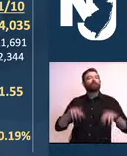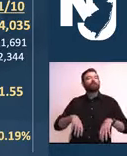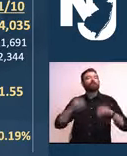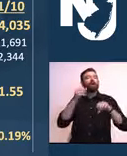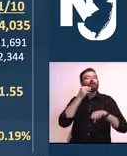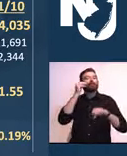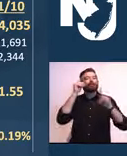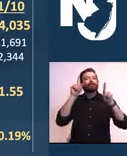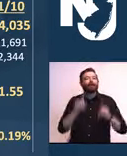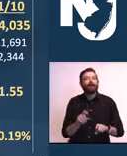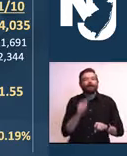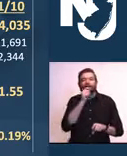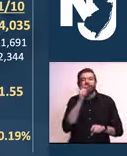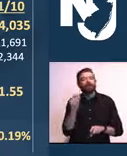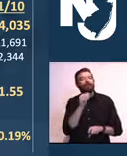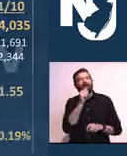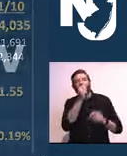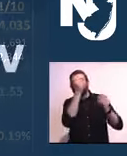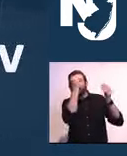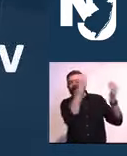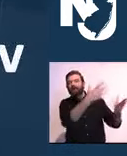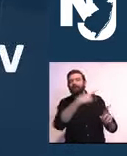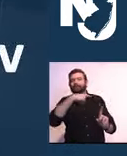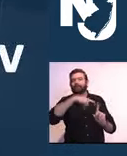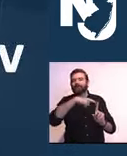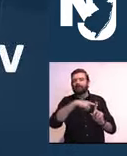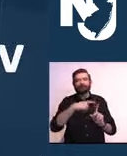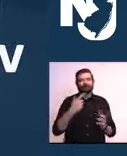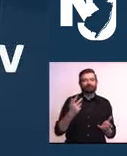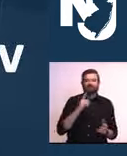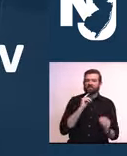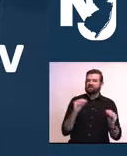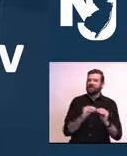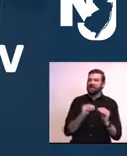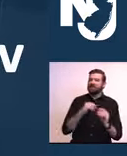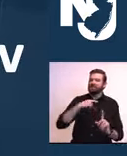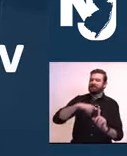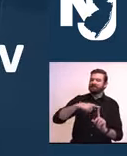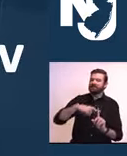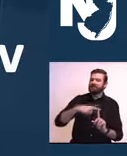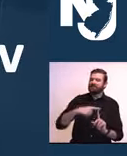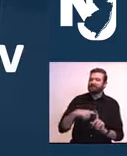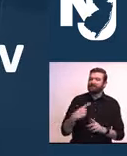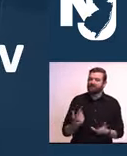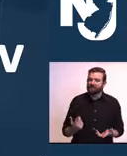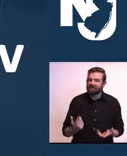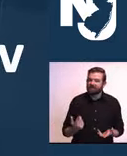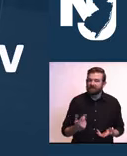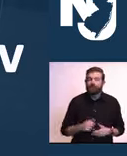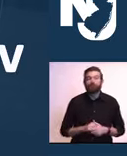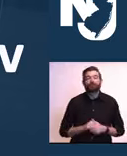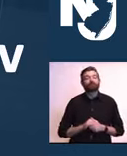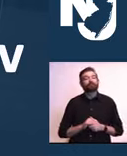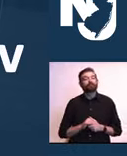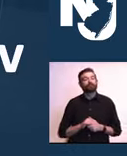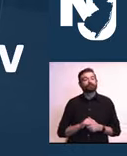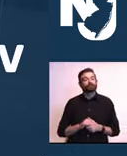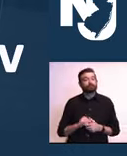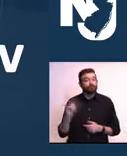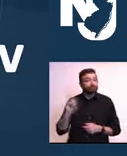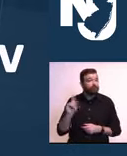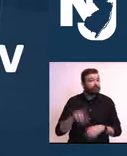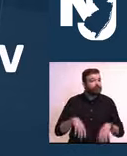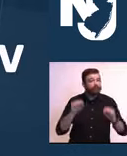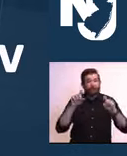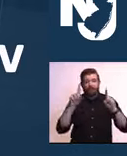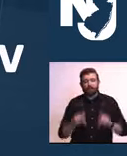results. Now, for a complete list, speaking of testing, for a complete list of testing sites nearest where you live or work, please go